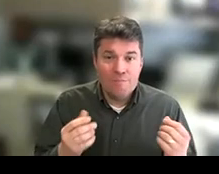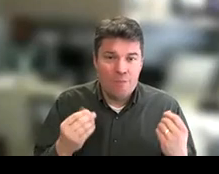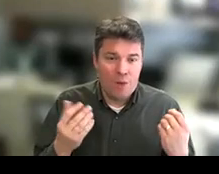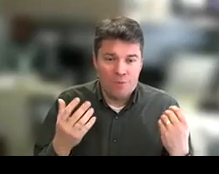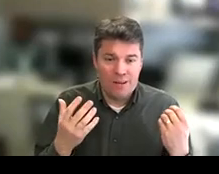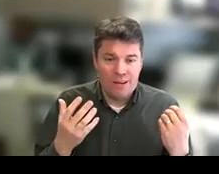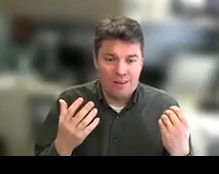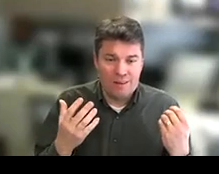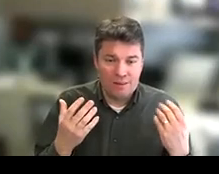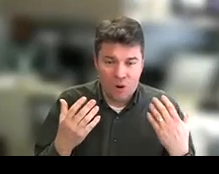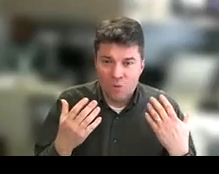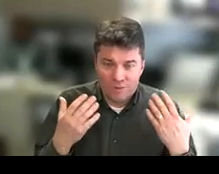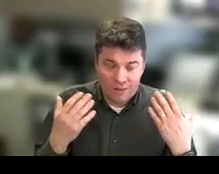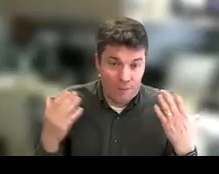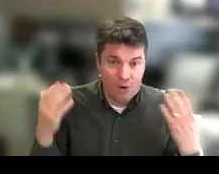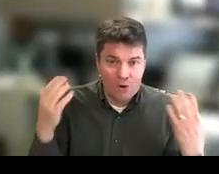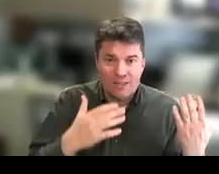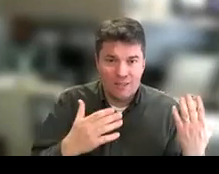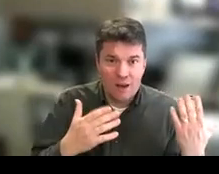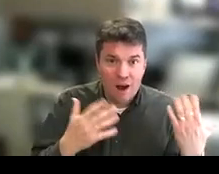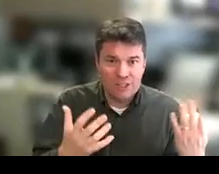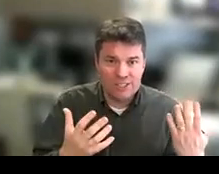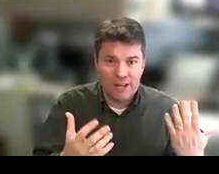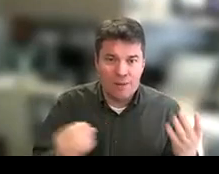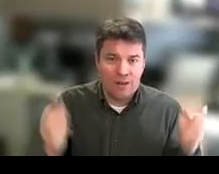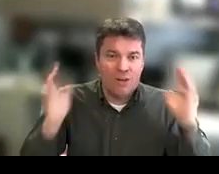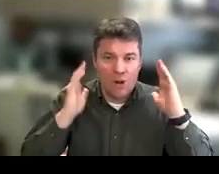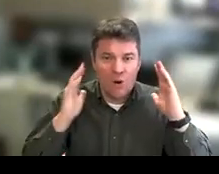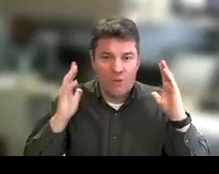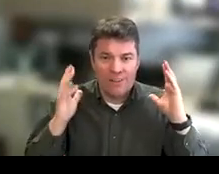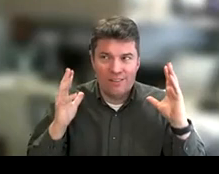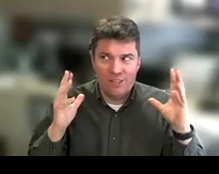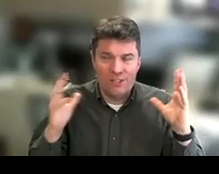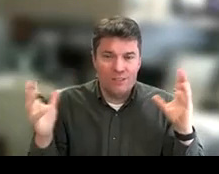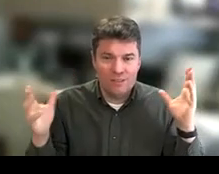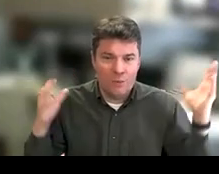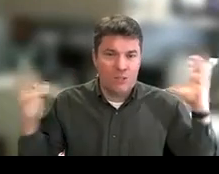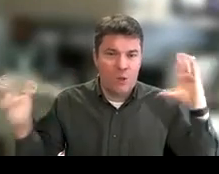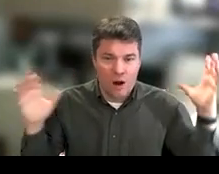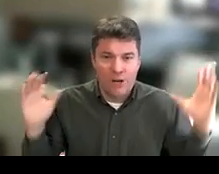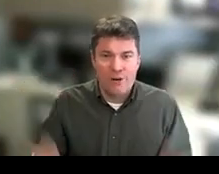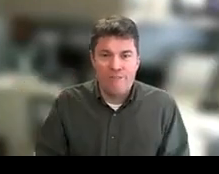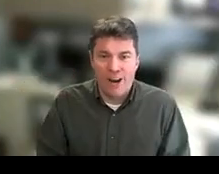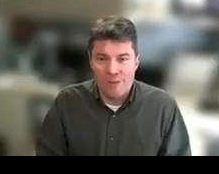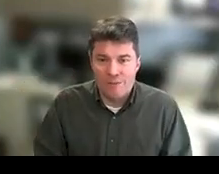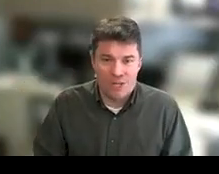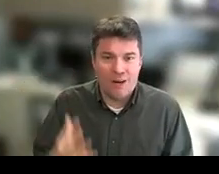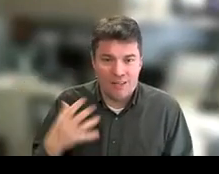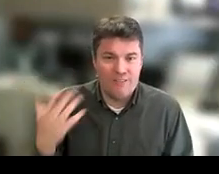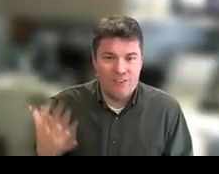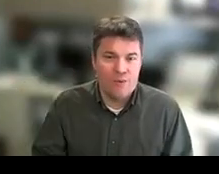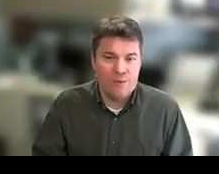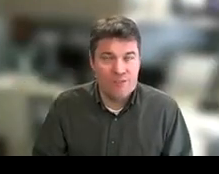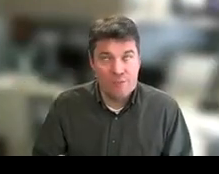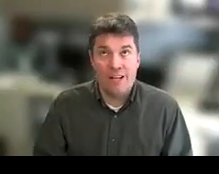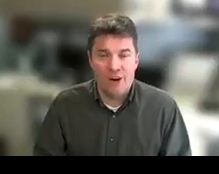that probably don't come across consciously, but you know that there's what's going on in your environment just